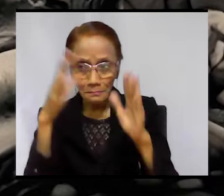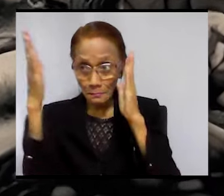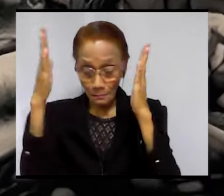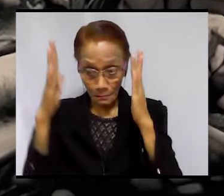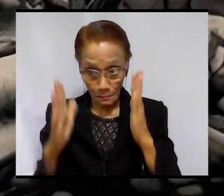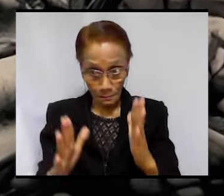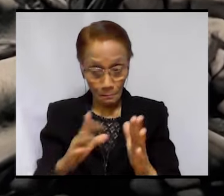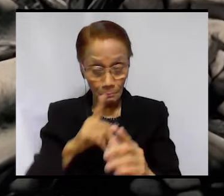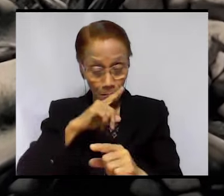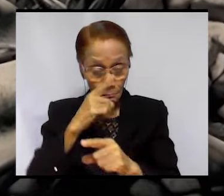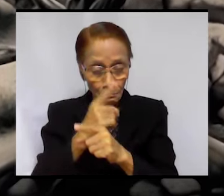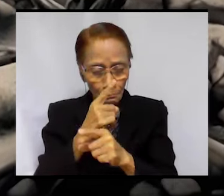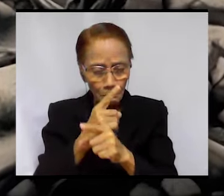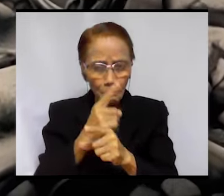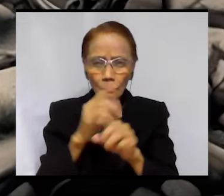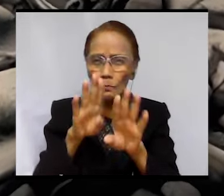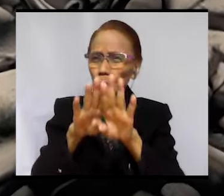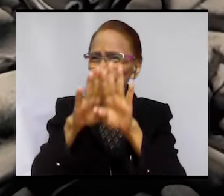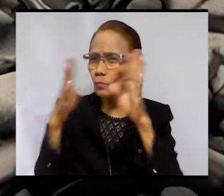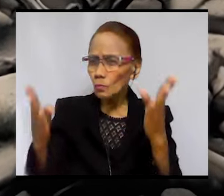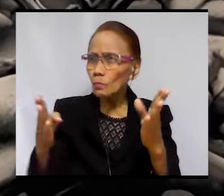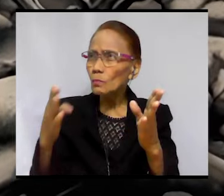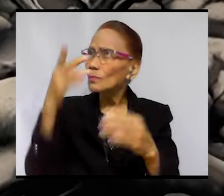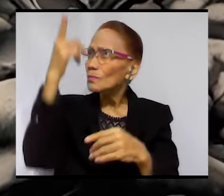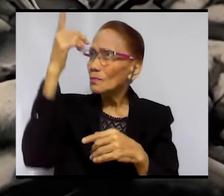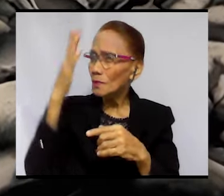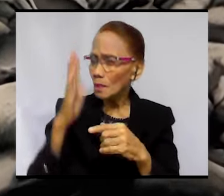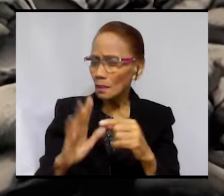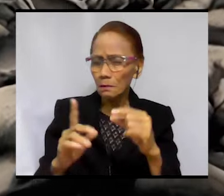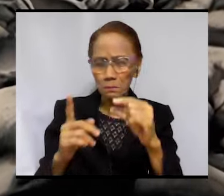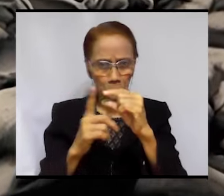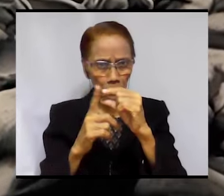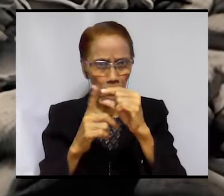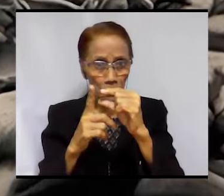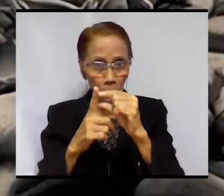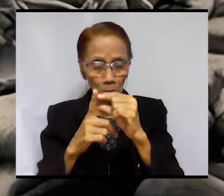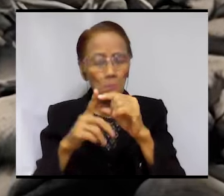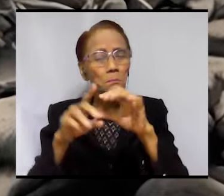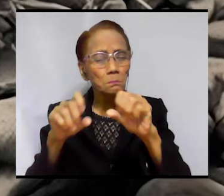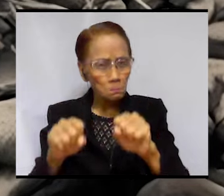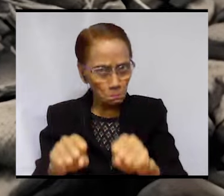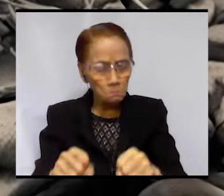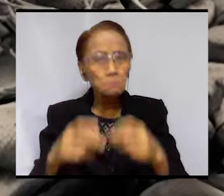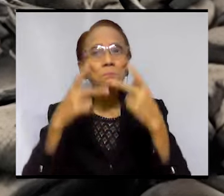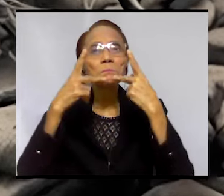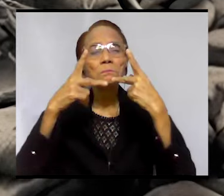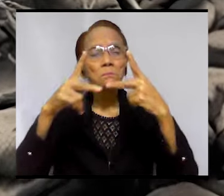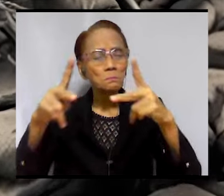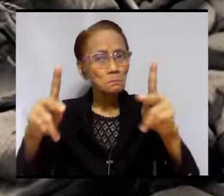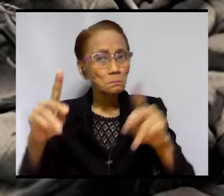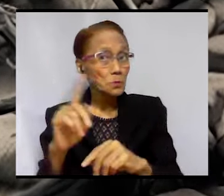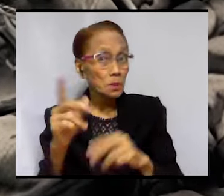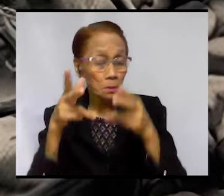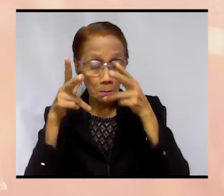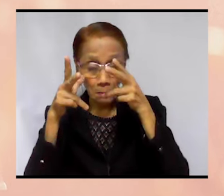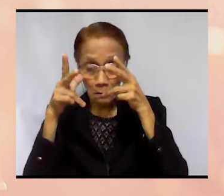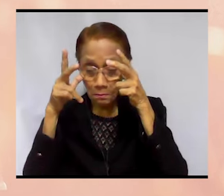to God's Word, listening to God's Word in order to proclaim what he has